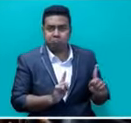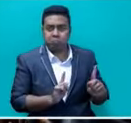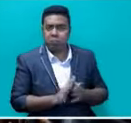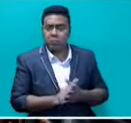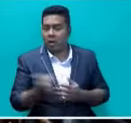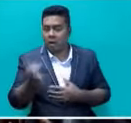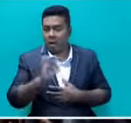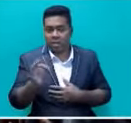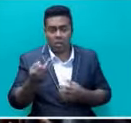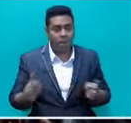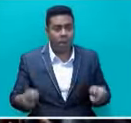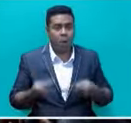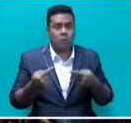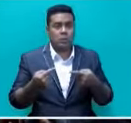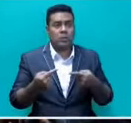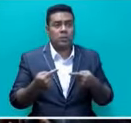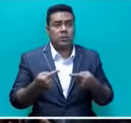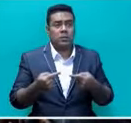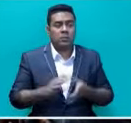As no member opposes,